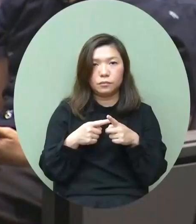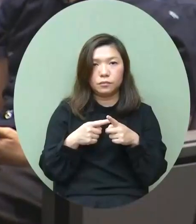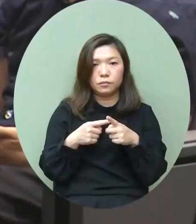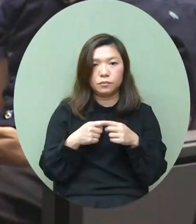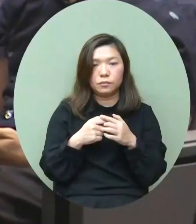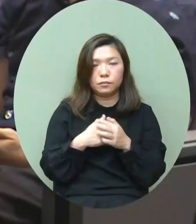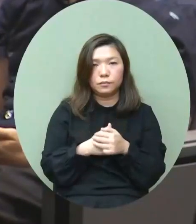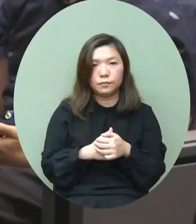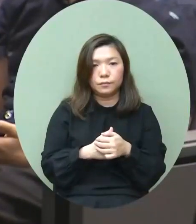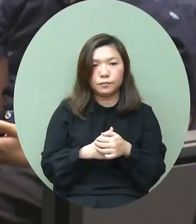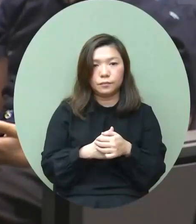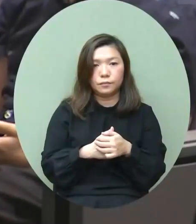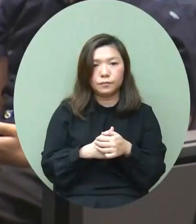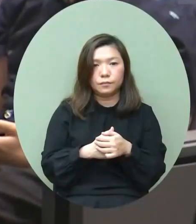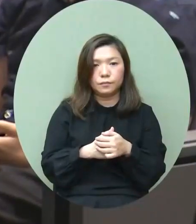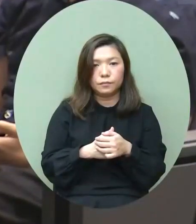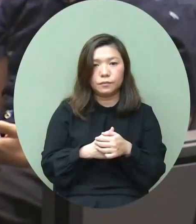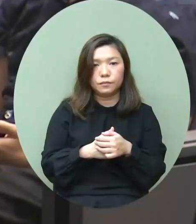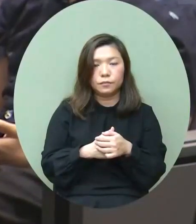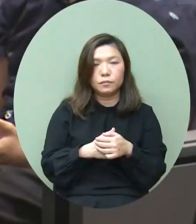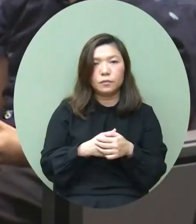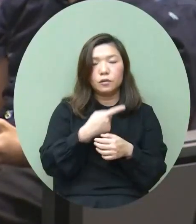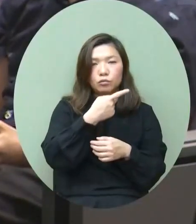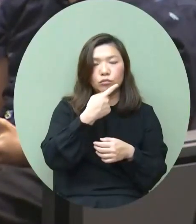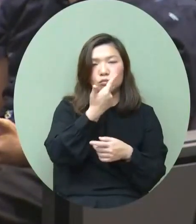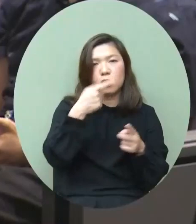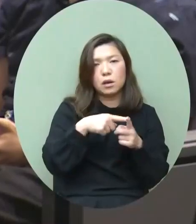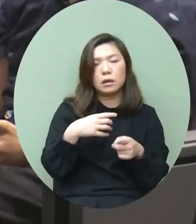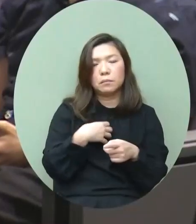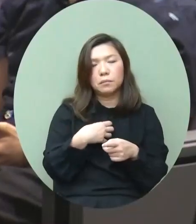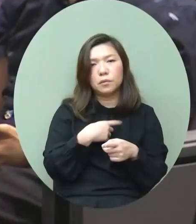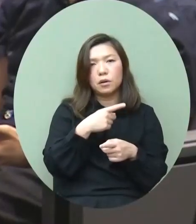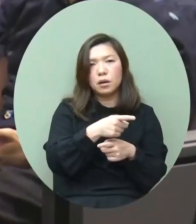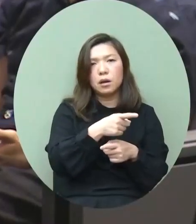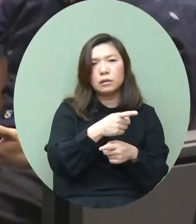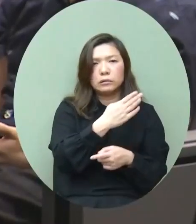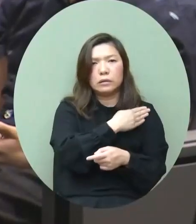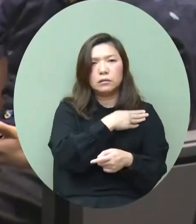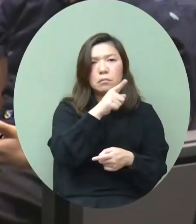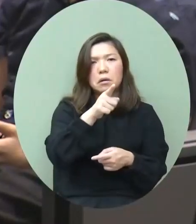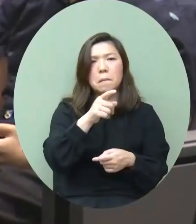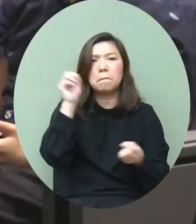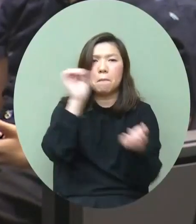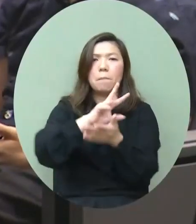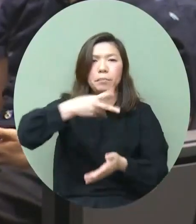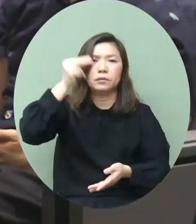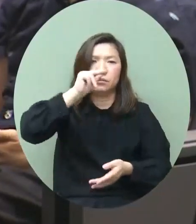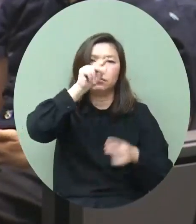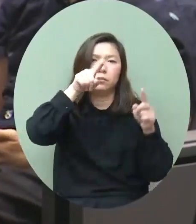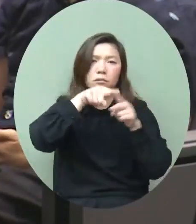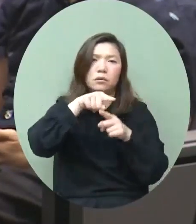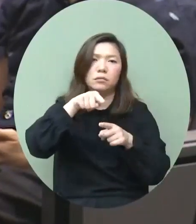000 dead At the end of your tenure now have you any regrets on COVID or things you would do differently? Thank you